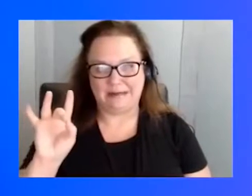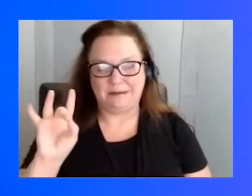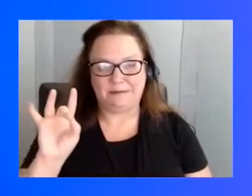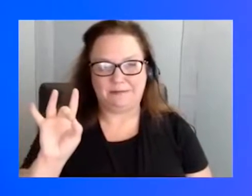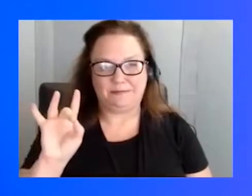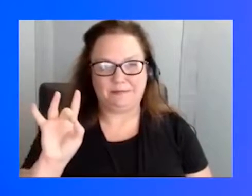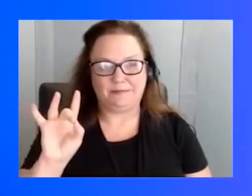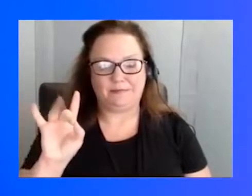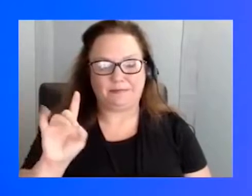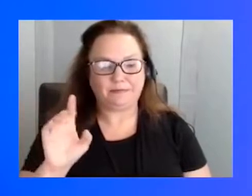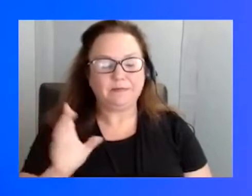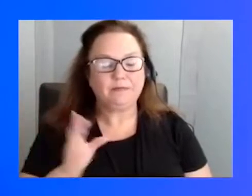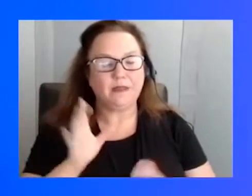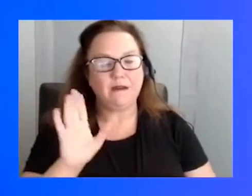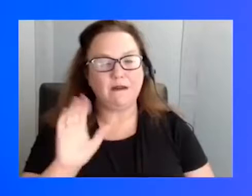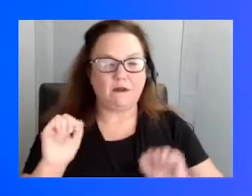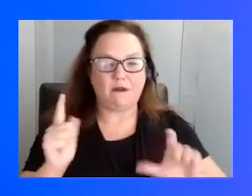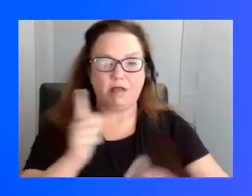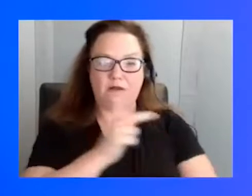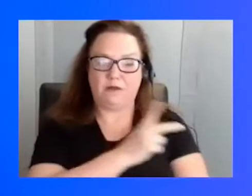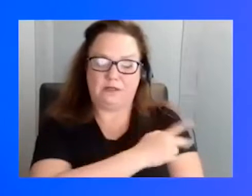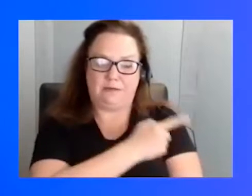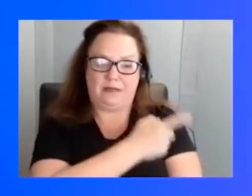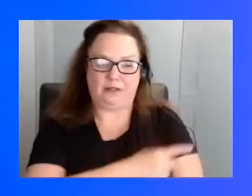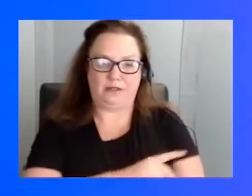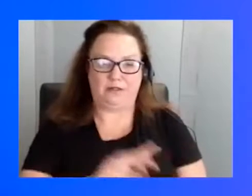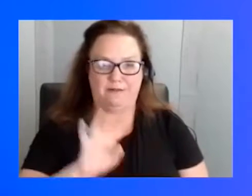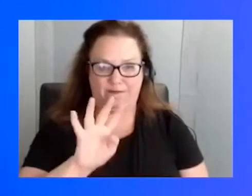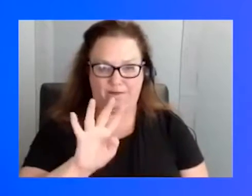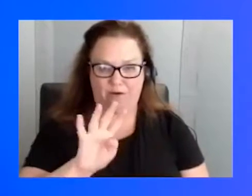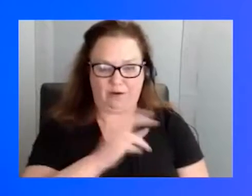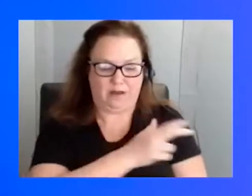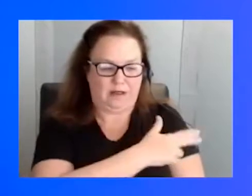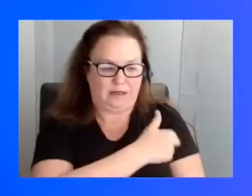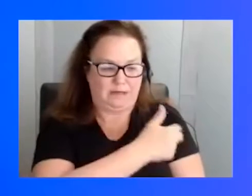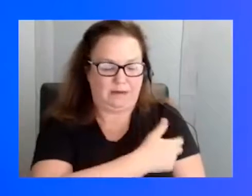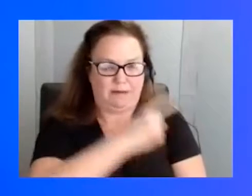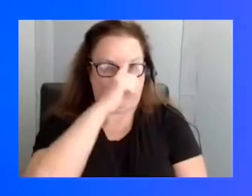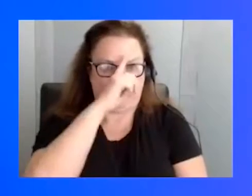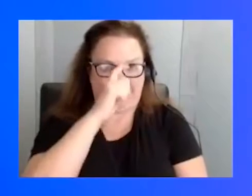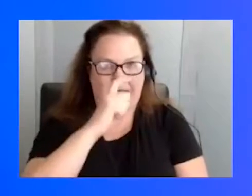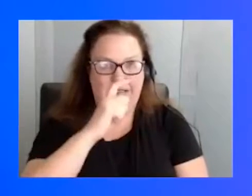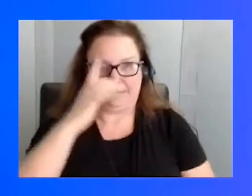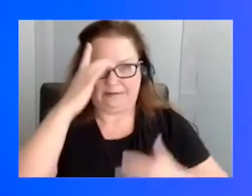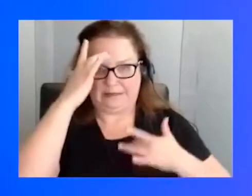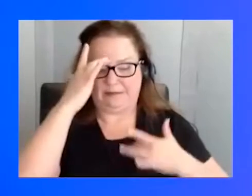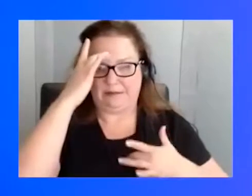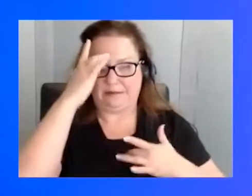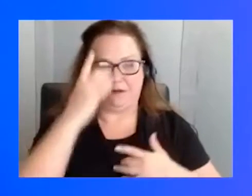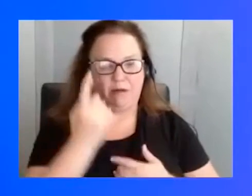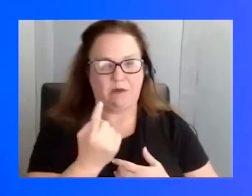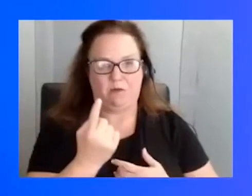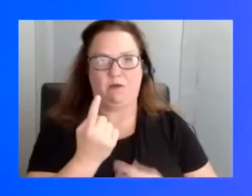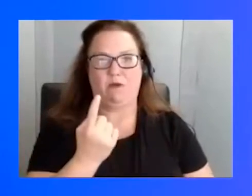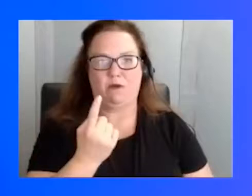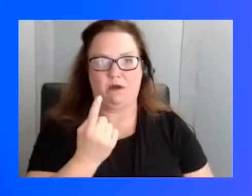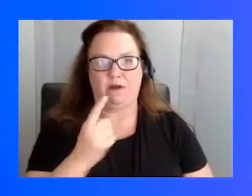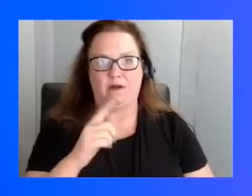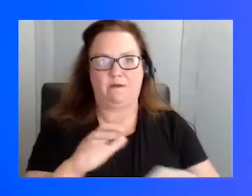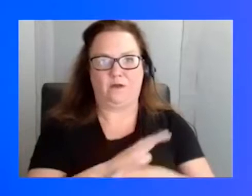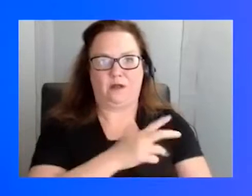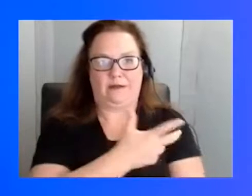symptomatic patients, there are 4 who are in the hospital because of symptoms. Only 1 of those is fully vaccinated.